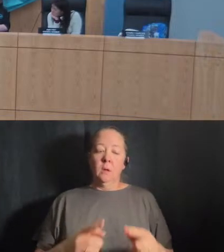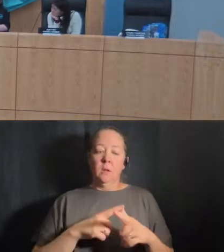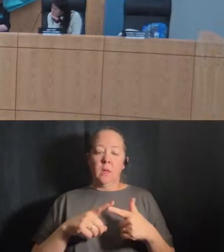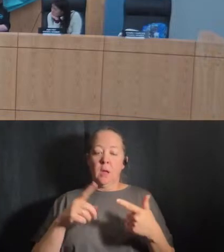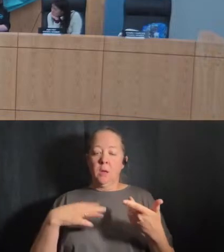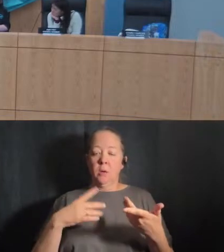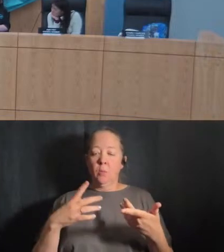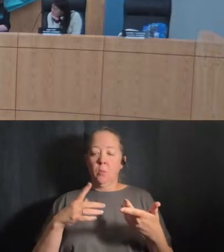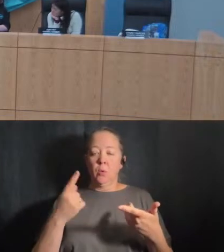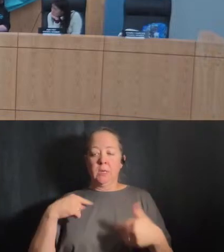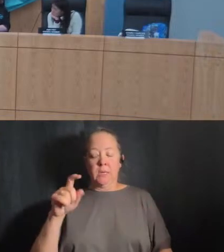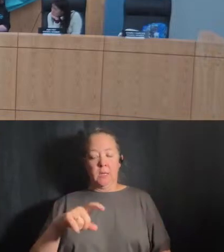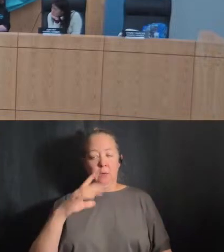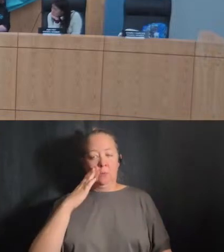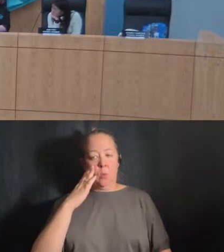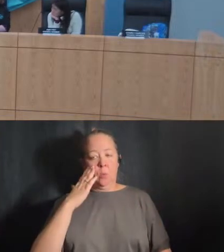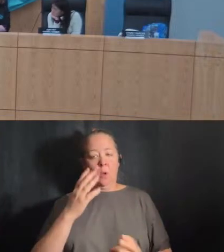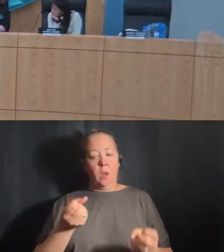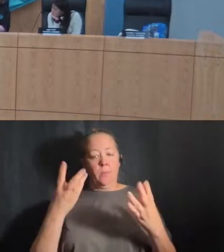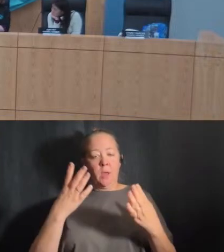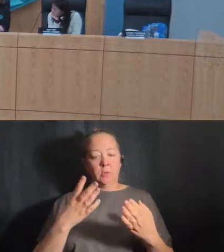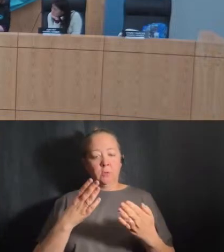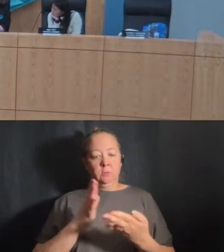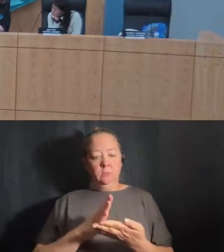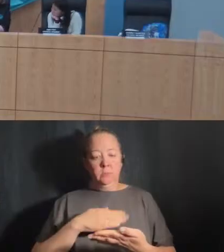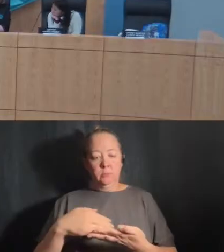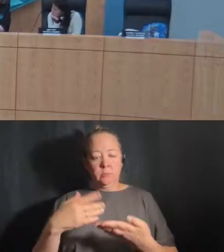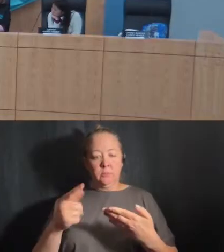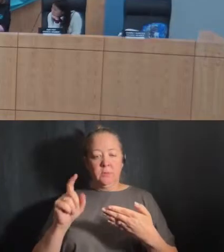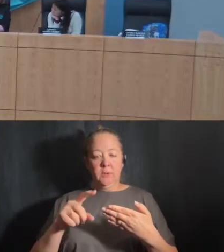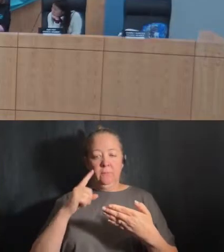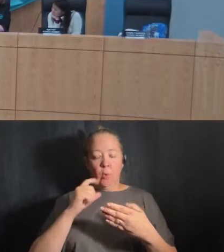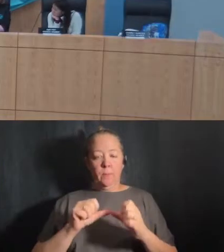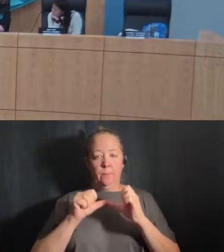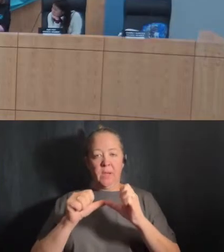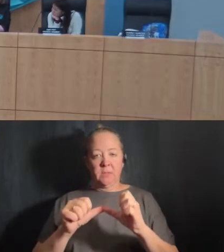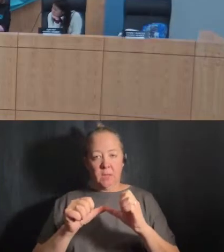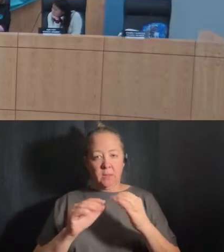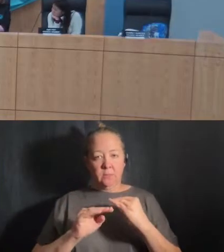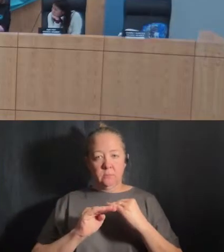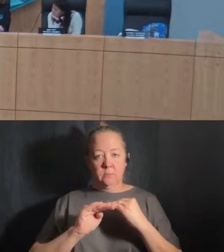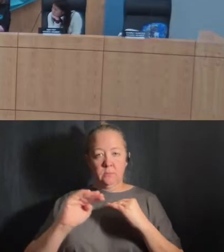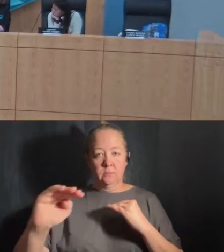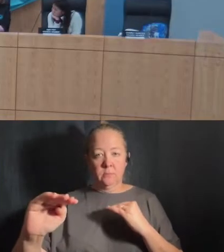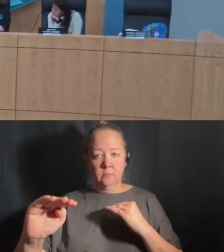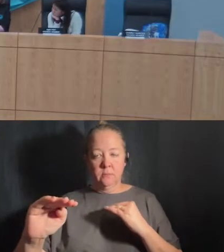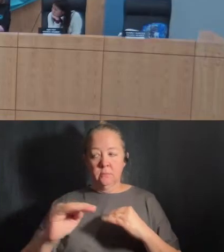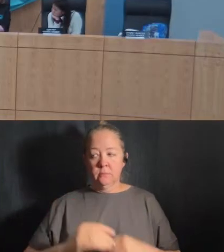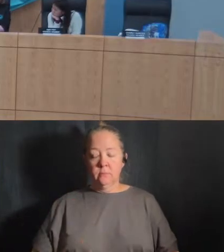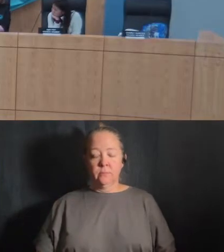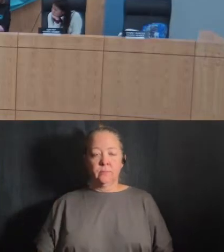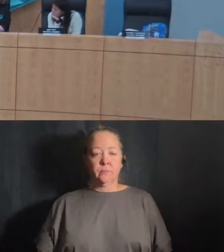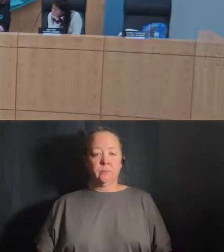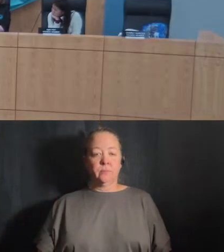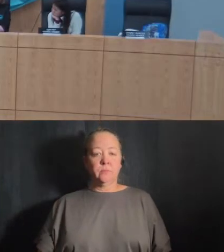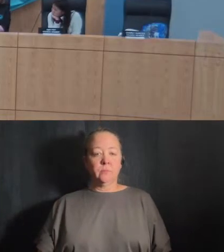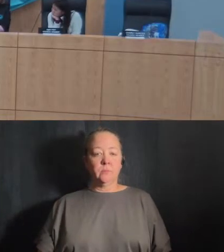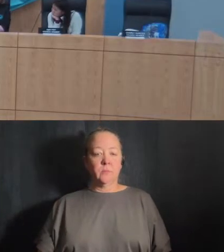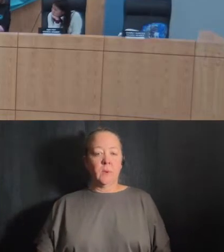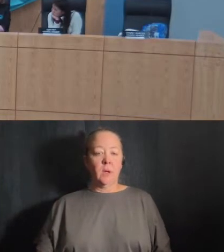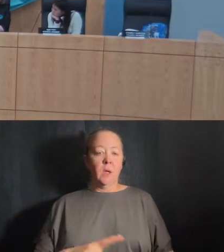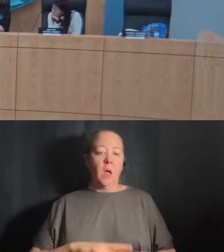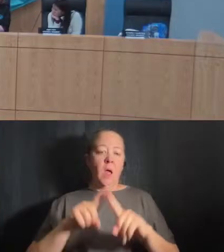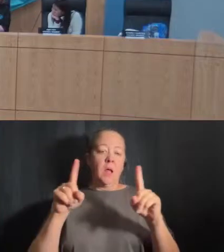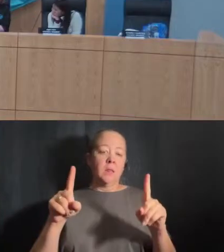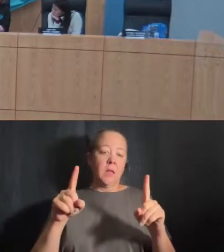inflation, our need to increase taxes should diminish unless something specific